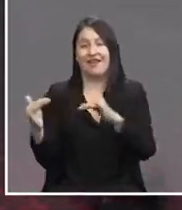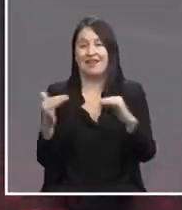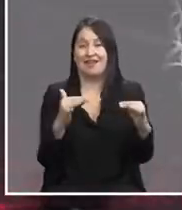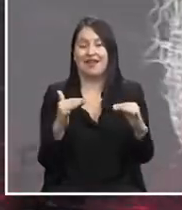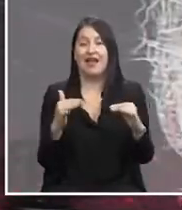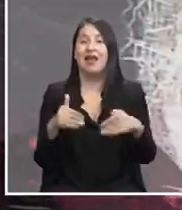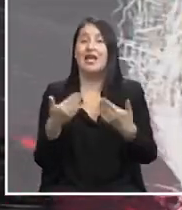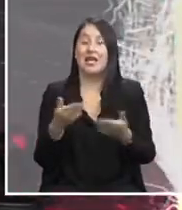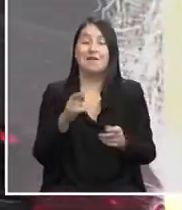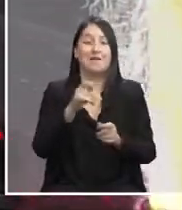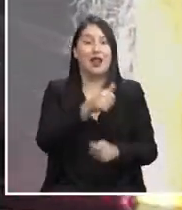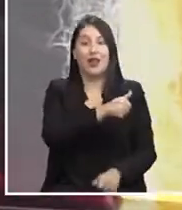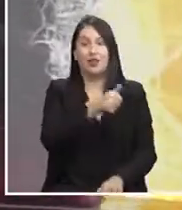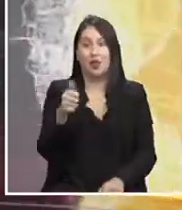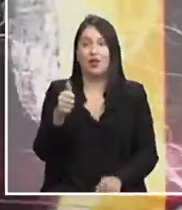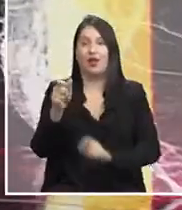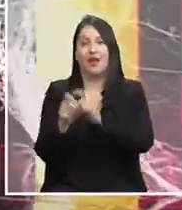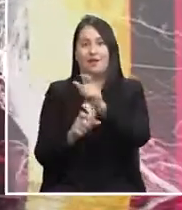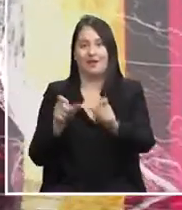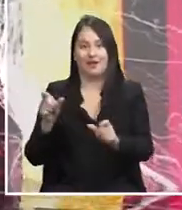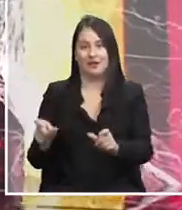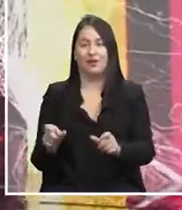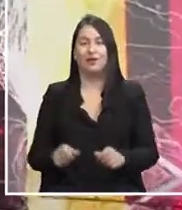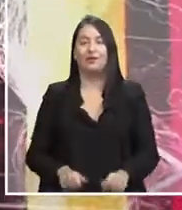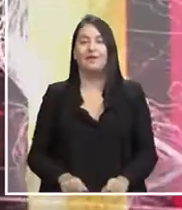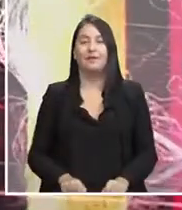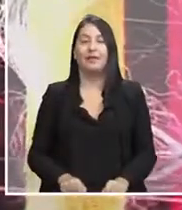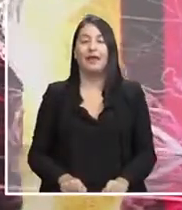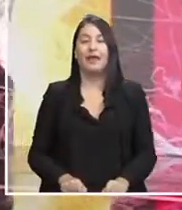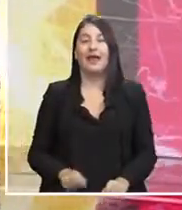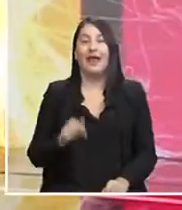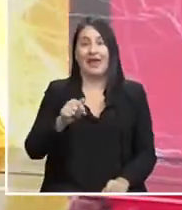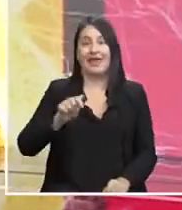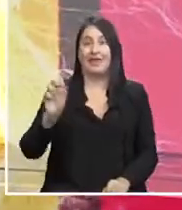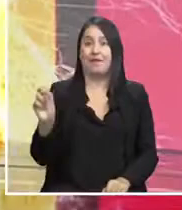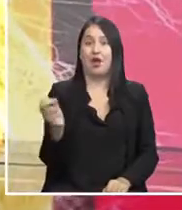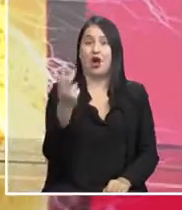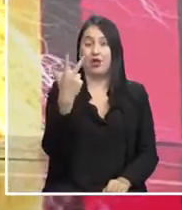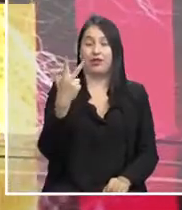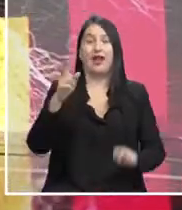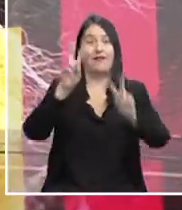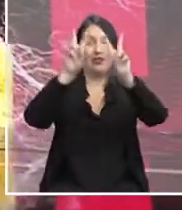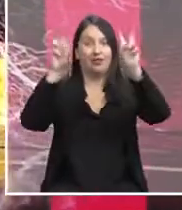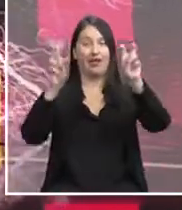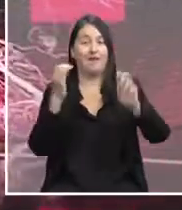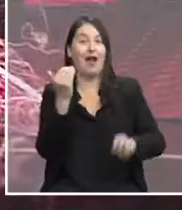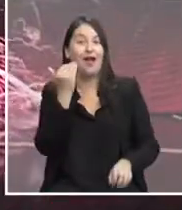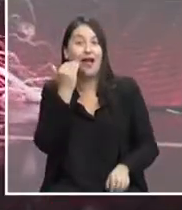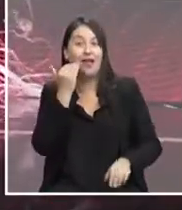But this is my eighth point, and we come to the end.